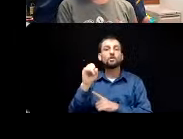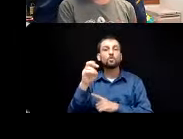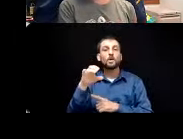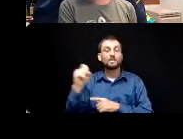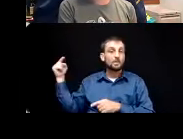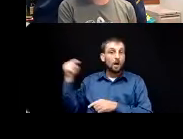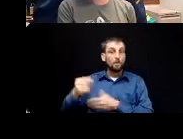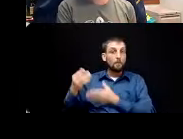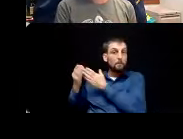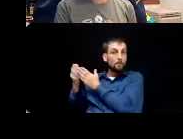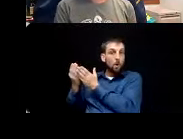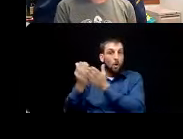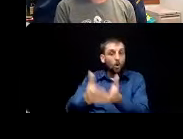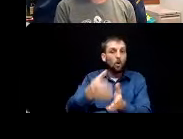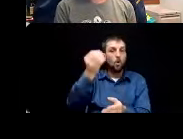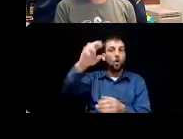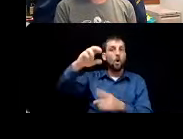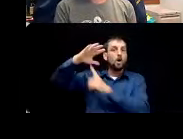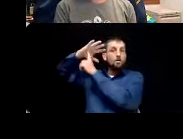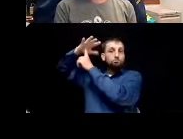and get you by helicopter,